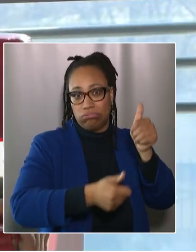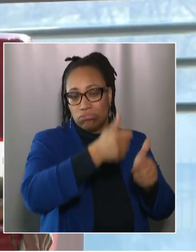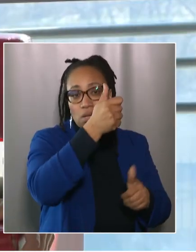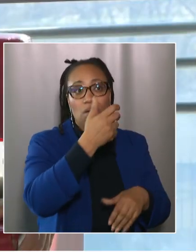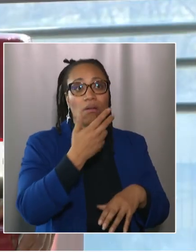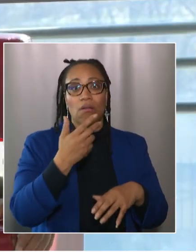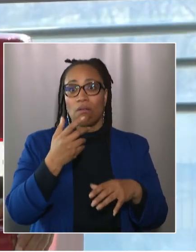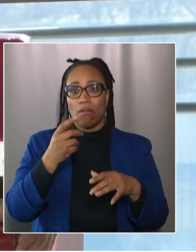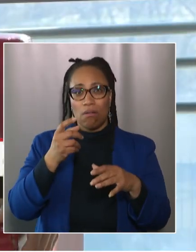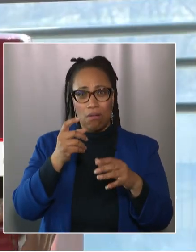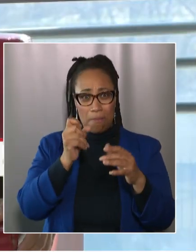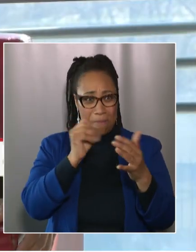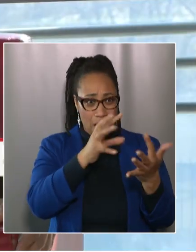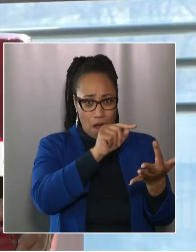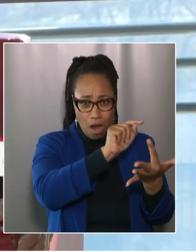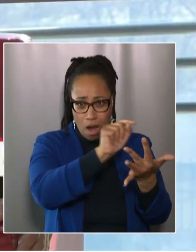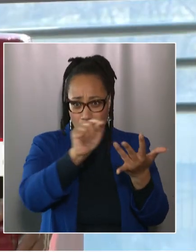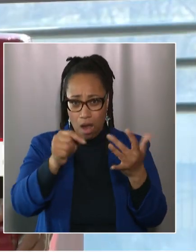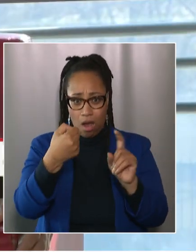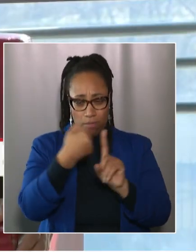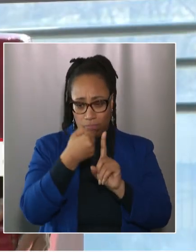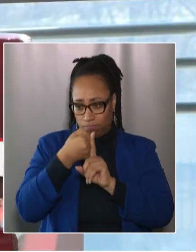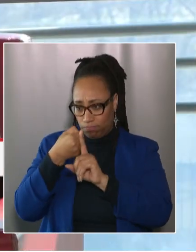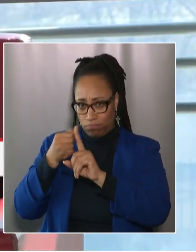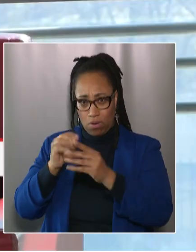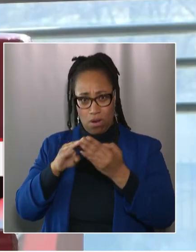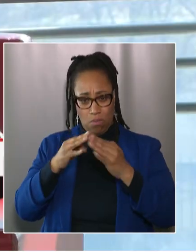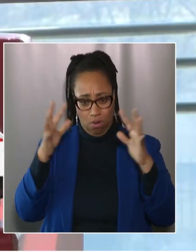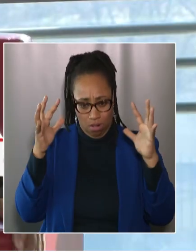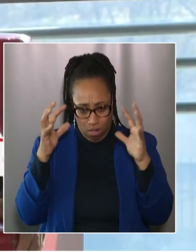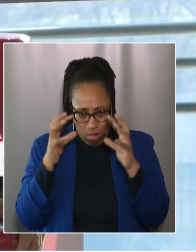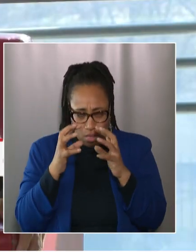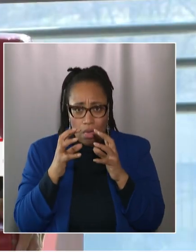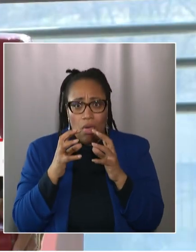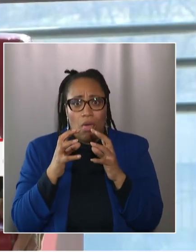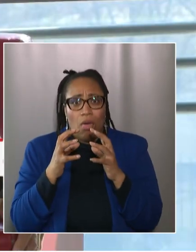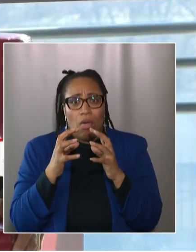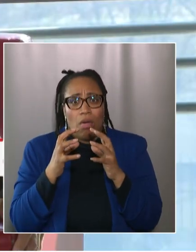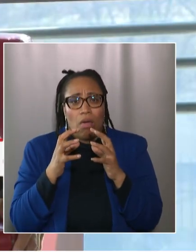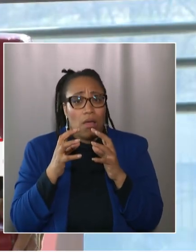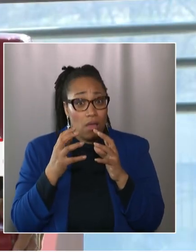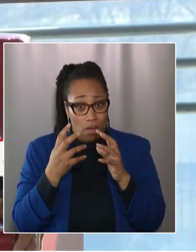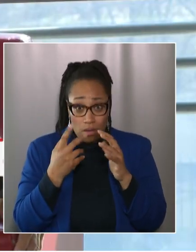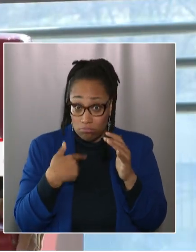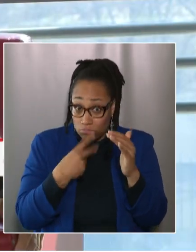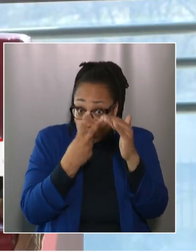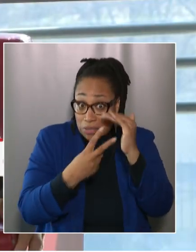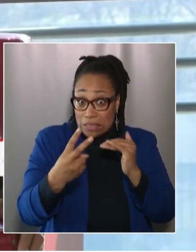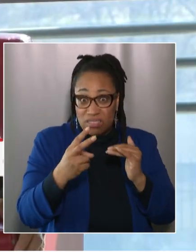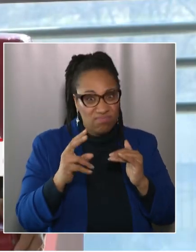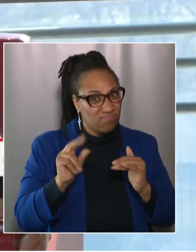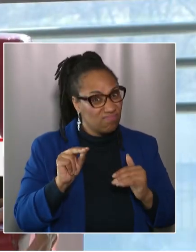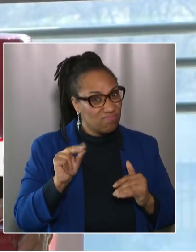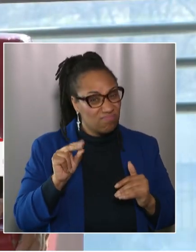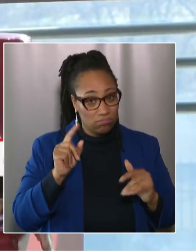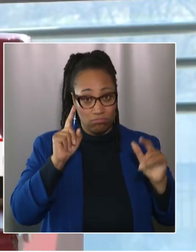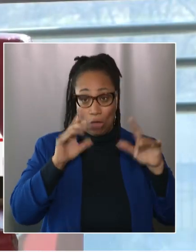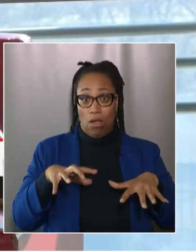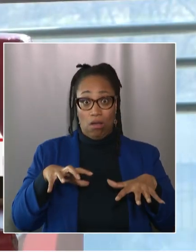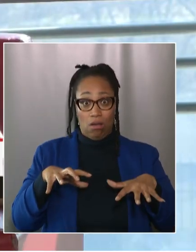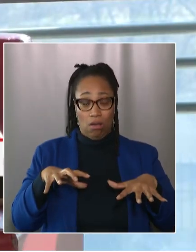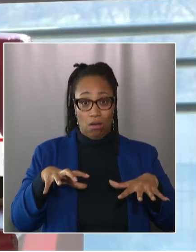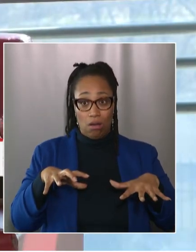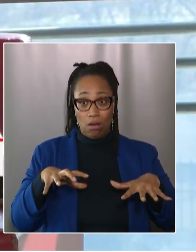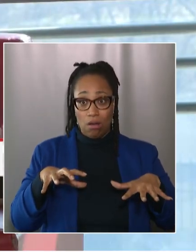all at once in our jurisdiction. And so part of DMPED and Nina and her team have been